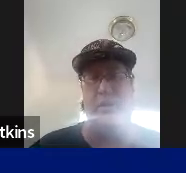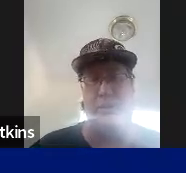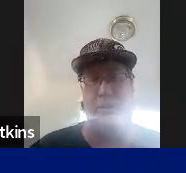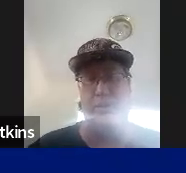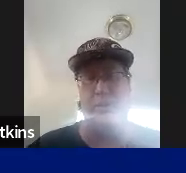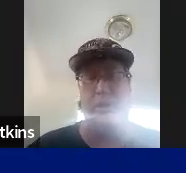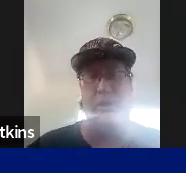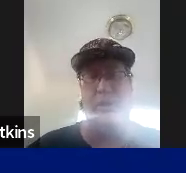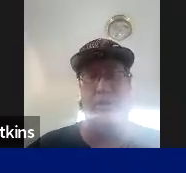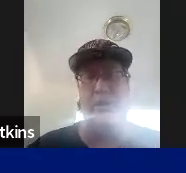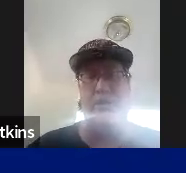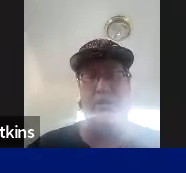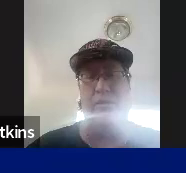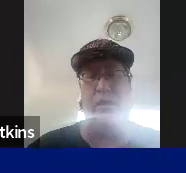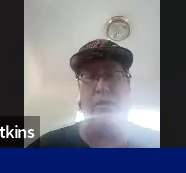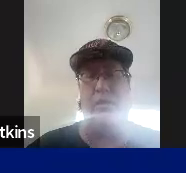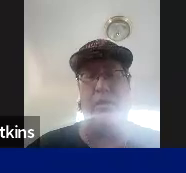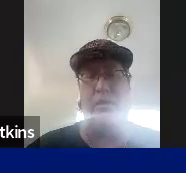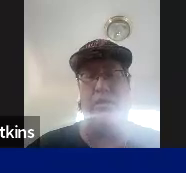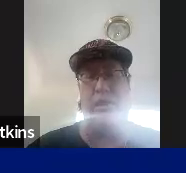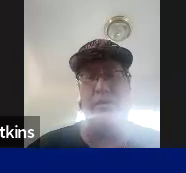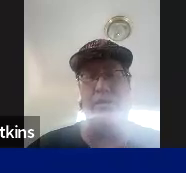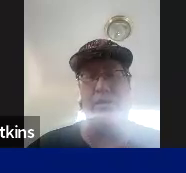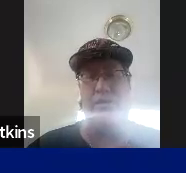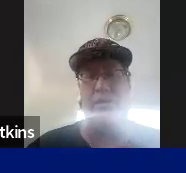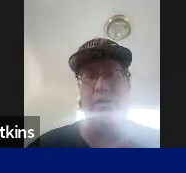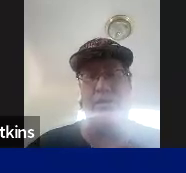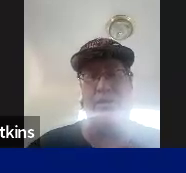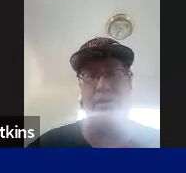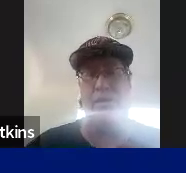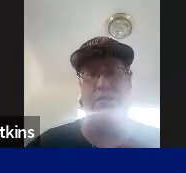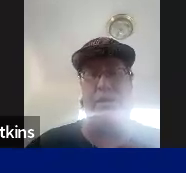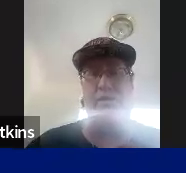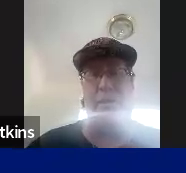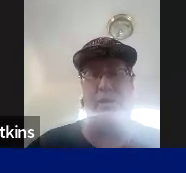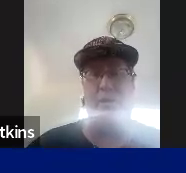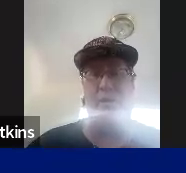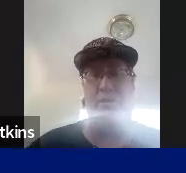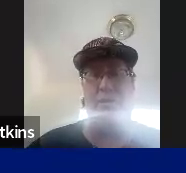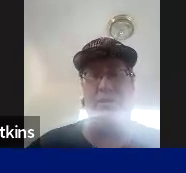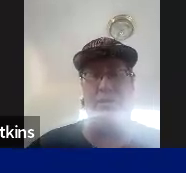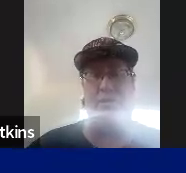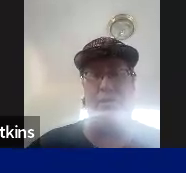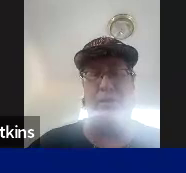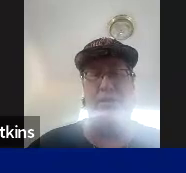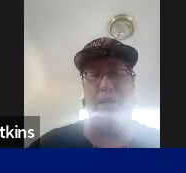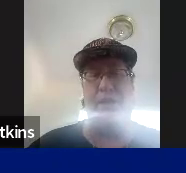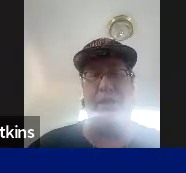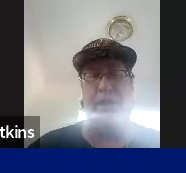988 number, and that Colorado Crisis Services is being a part of this